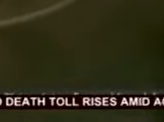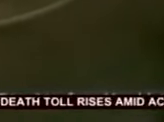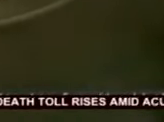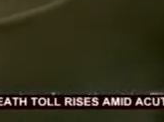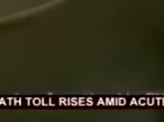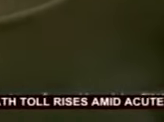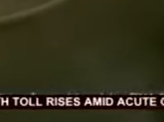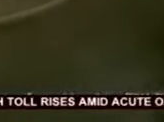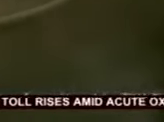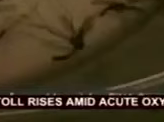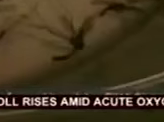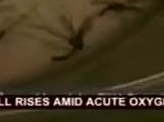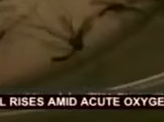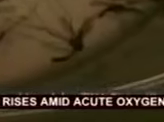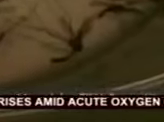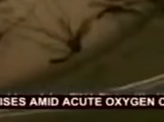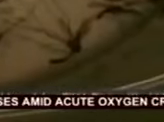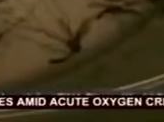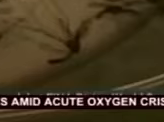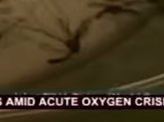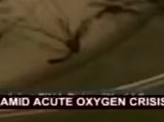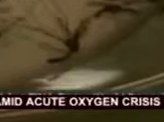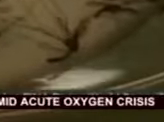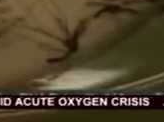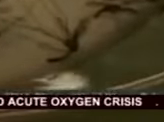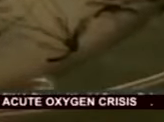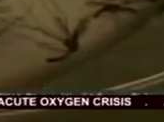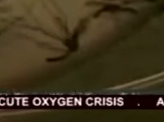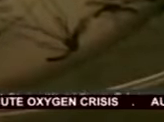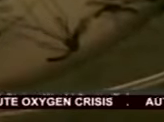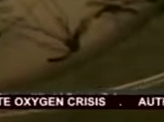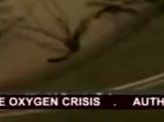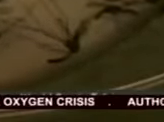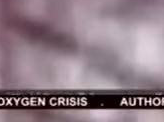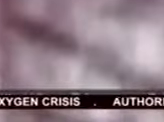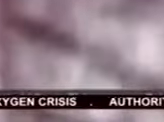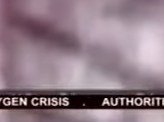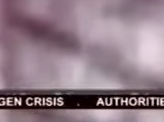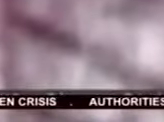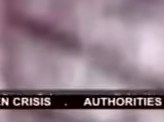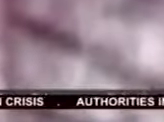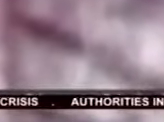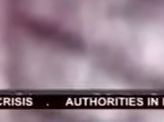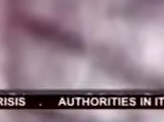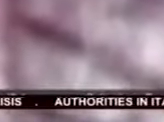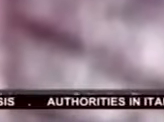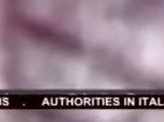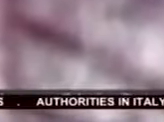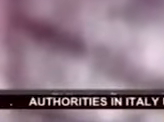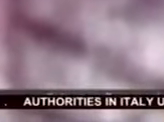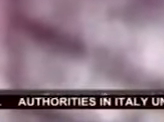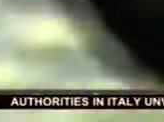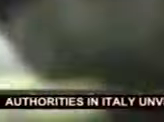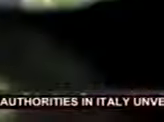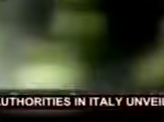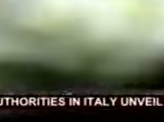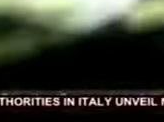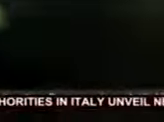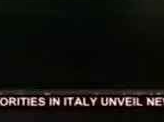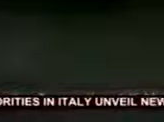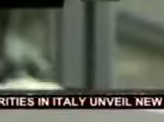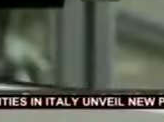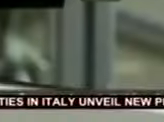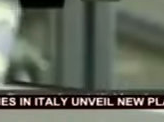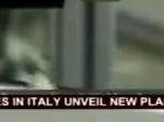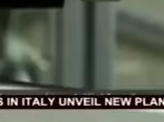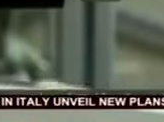ka susula courant nyim bay fata finduja bari katakol ketanu wo fannol nyin tola bar hanibi